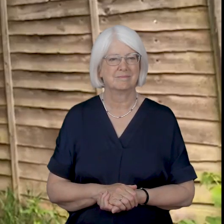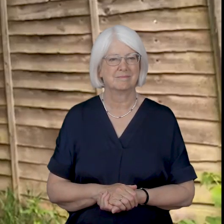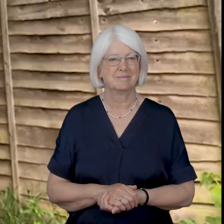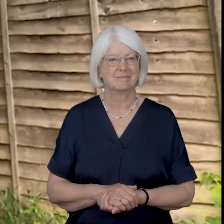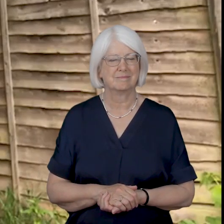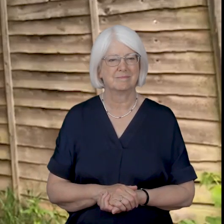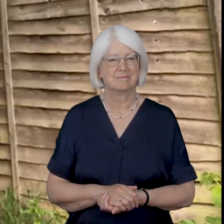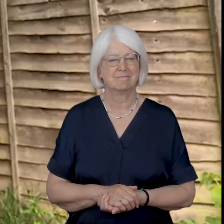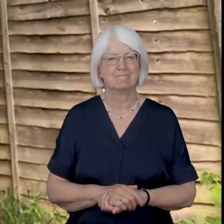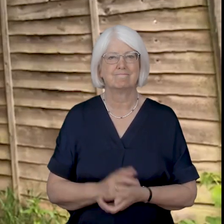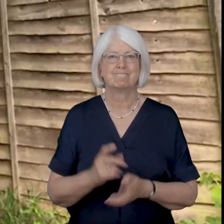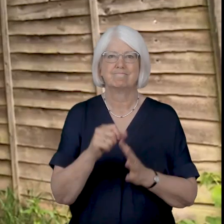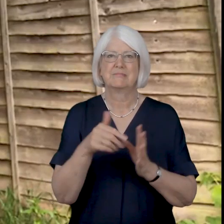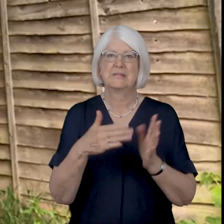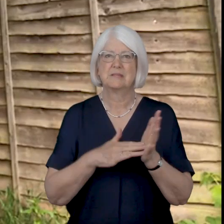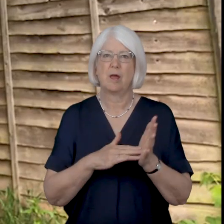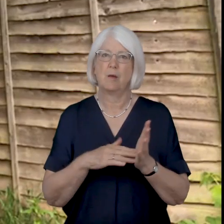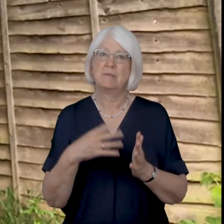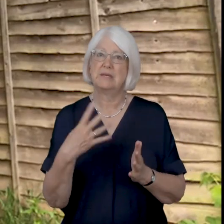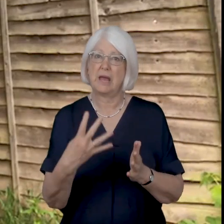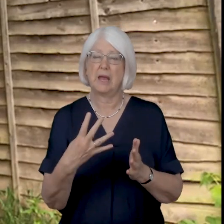Psalm 9, 9 to 20.